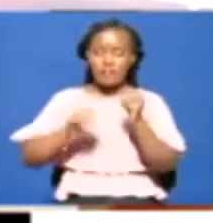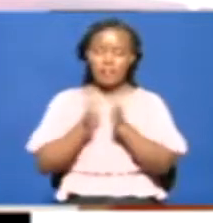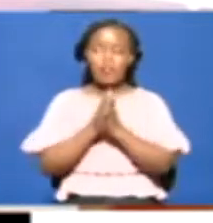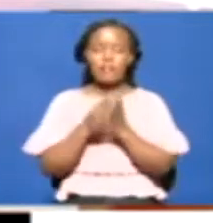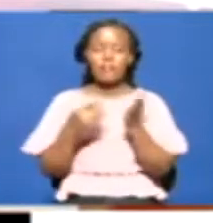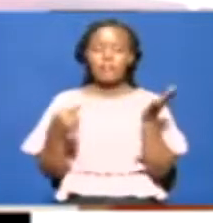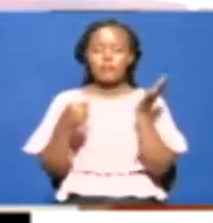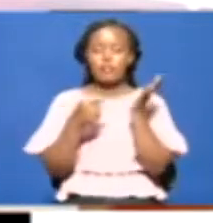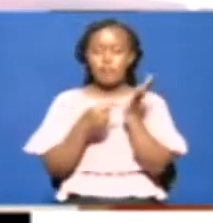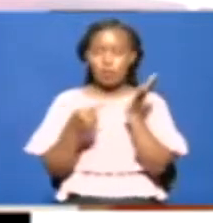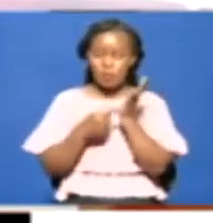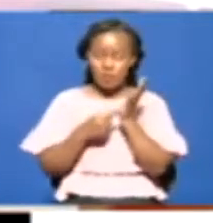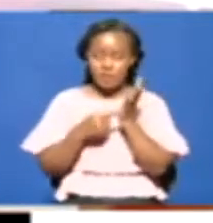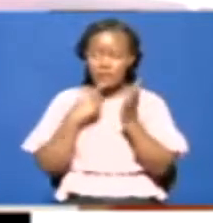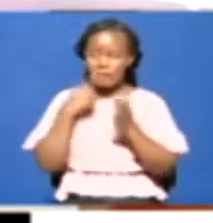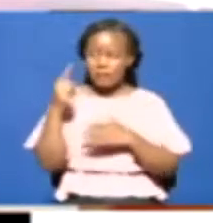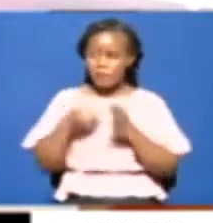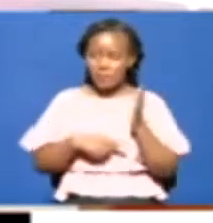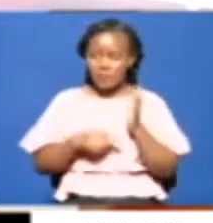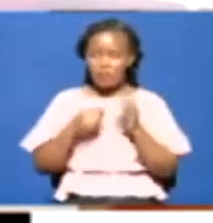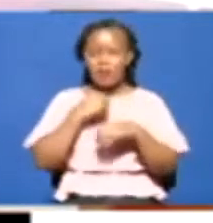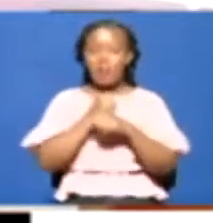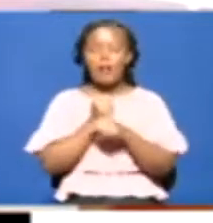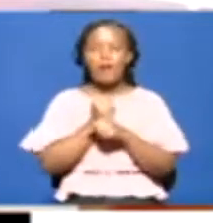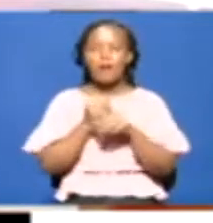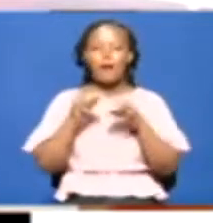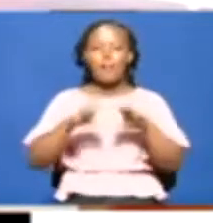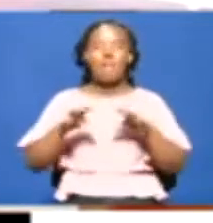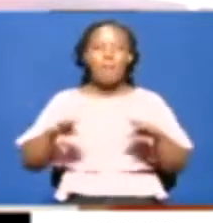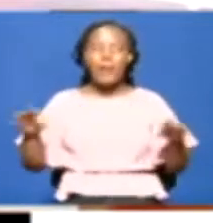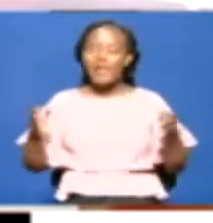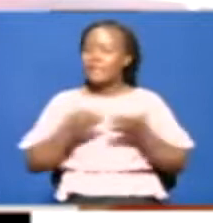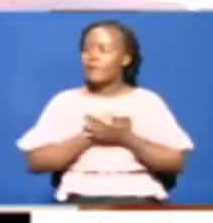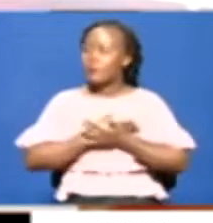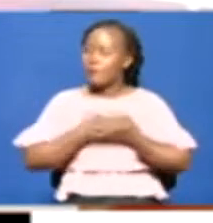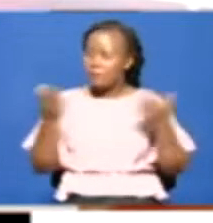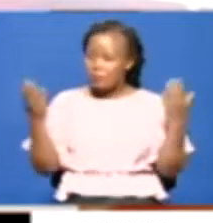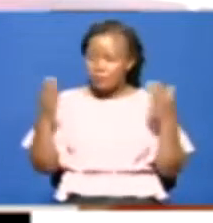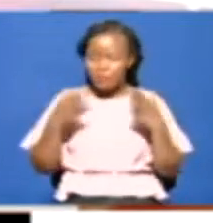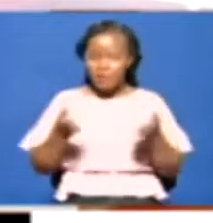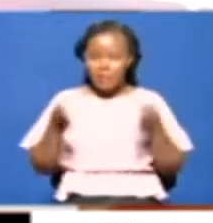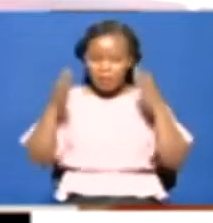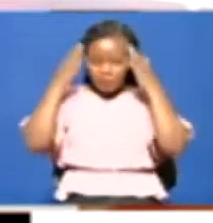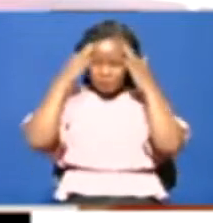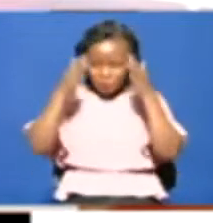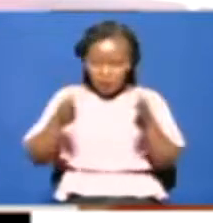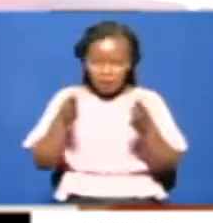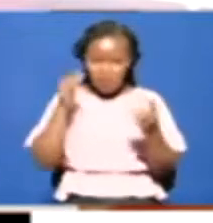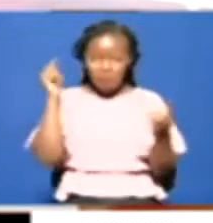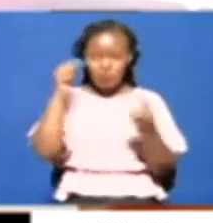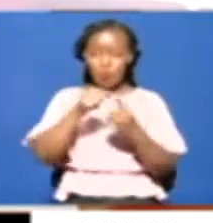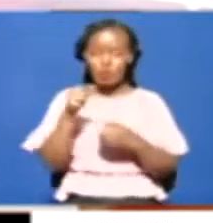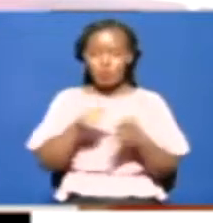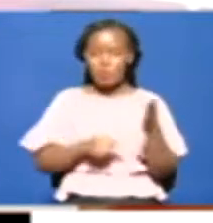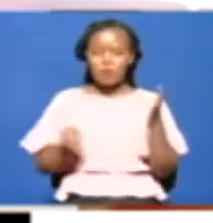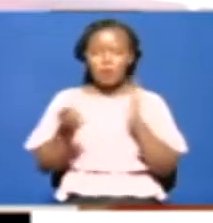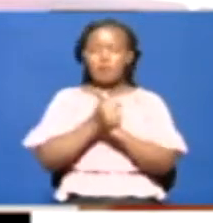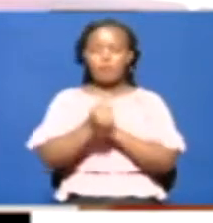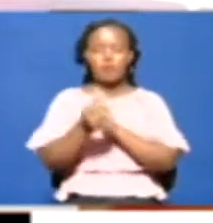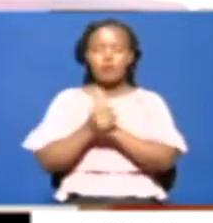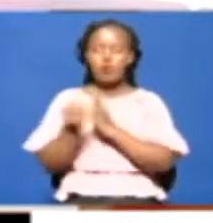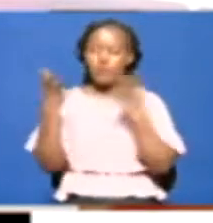Mutai says the labor market world over is now shifting focus all towards practical-based skills and